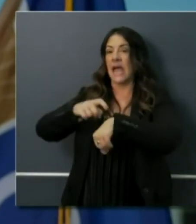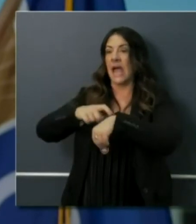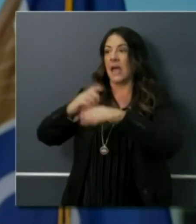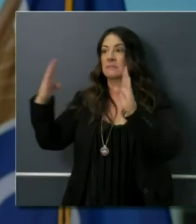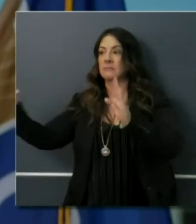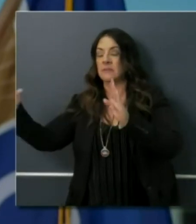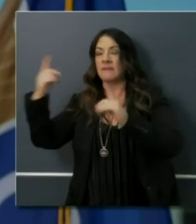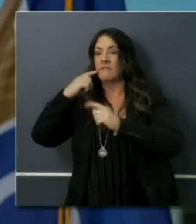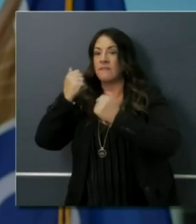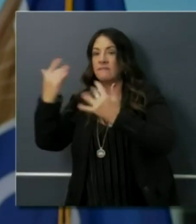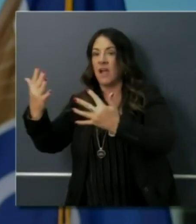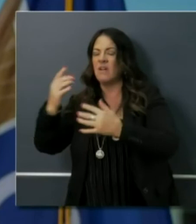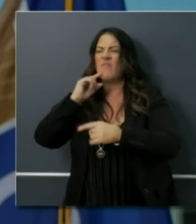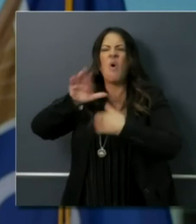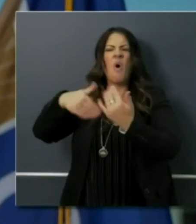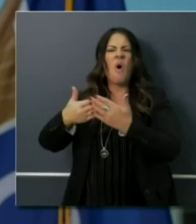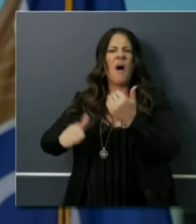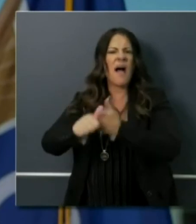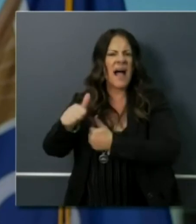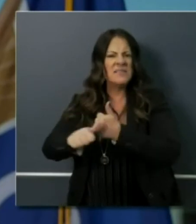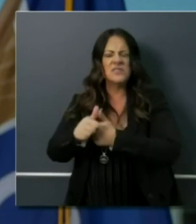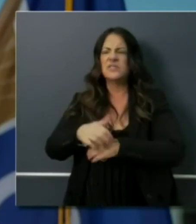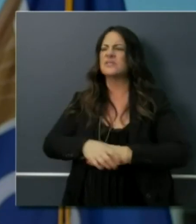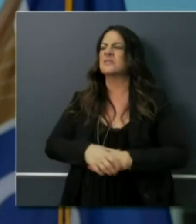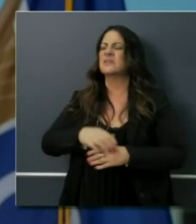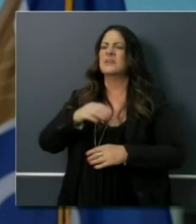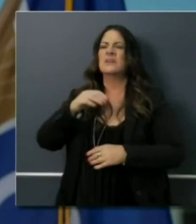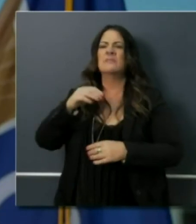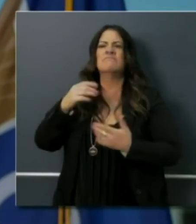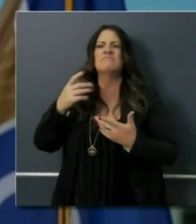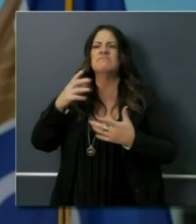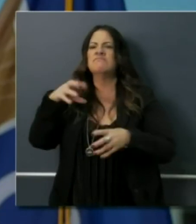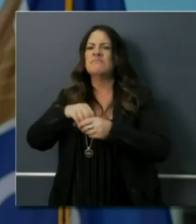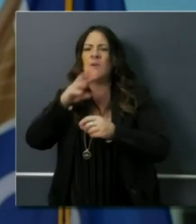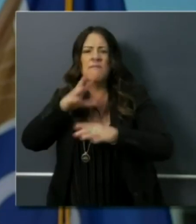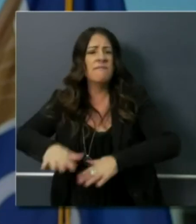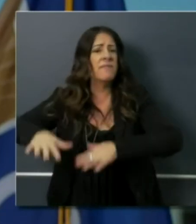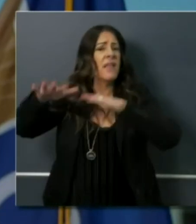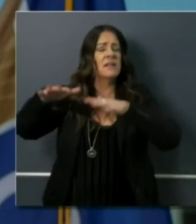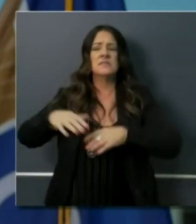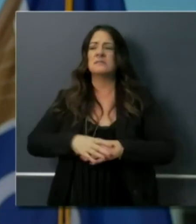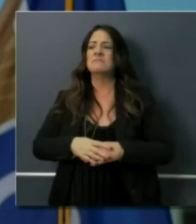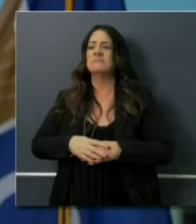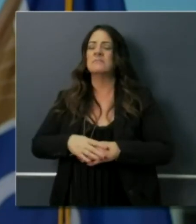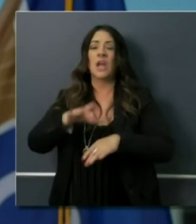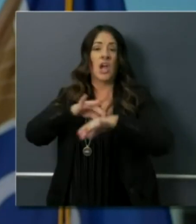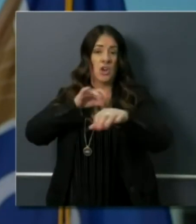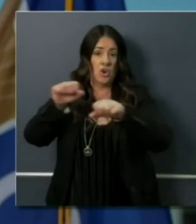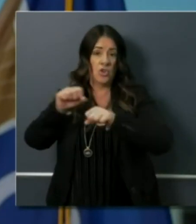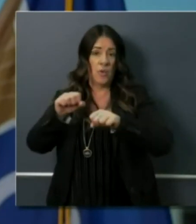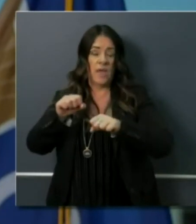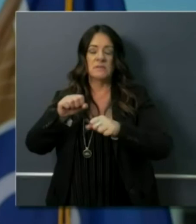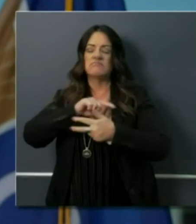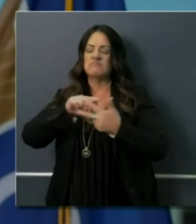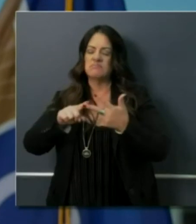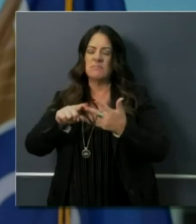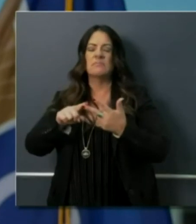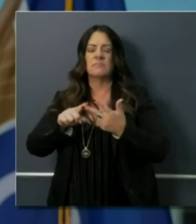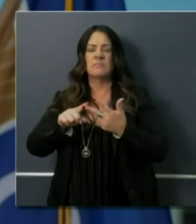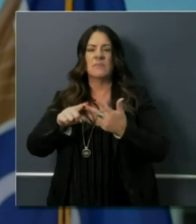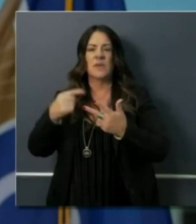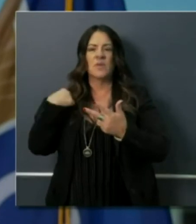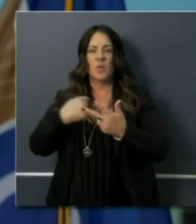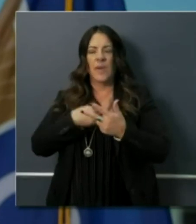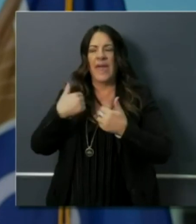hazard response. That includes not just fires, floods, but yes, earthquakes.